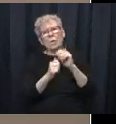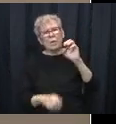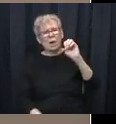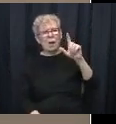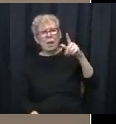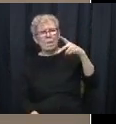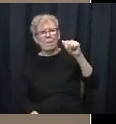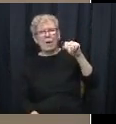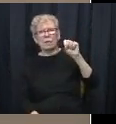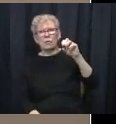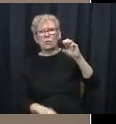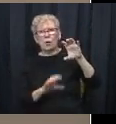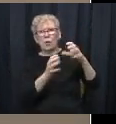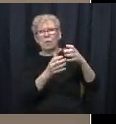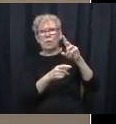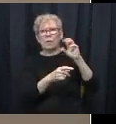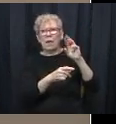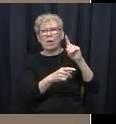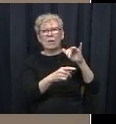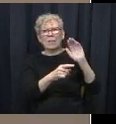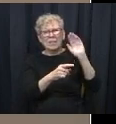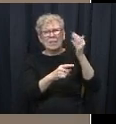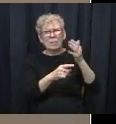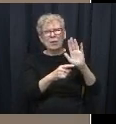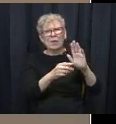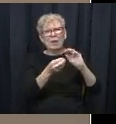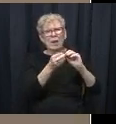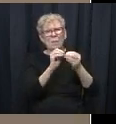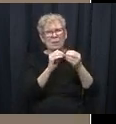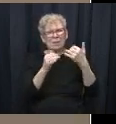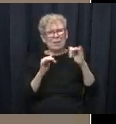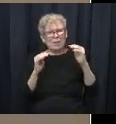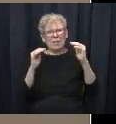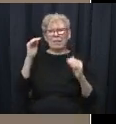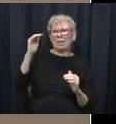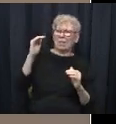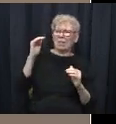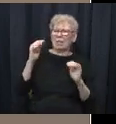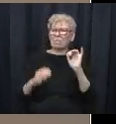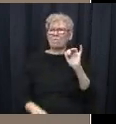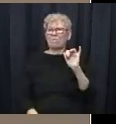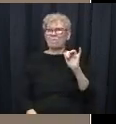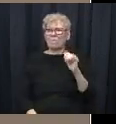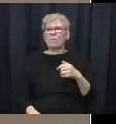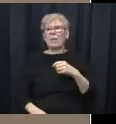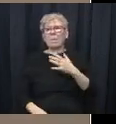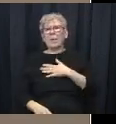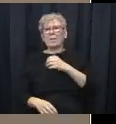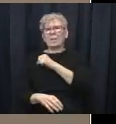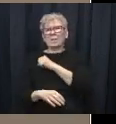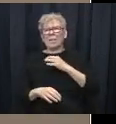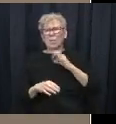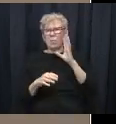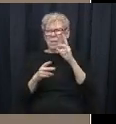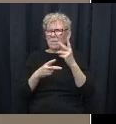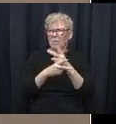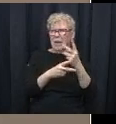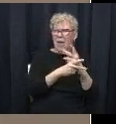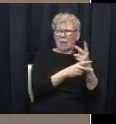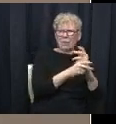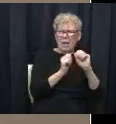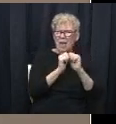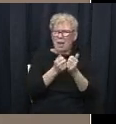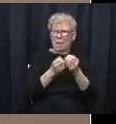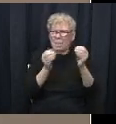is working to make up that discrepancy, and they're really doing the best they can to try to